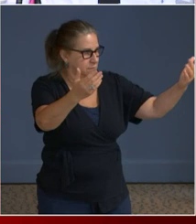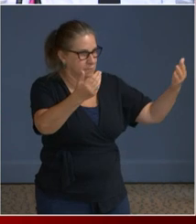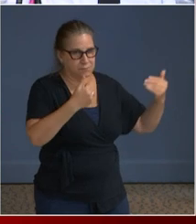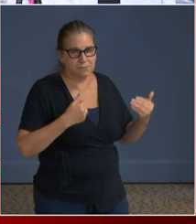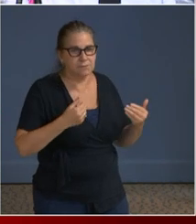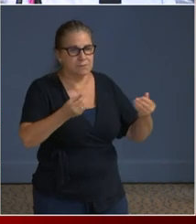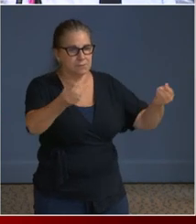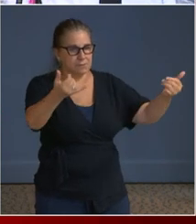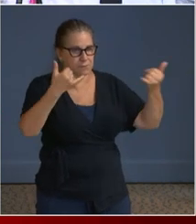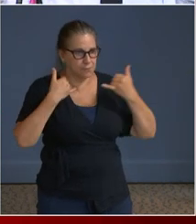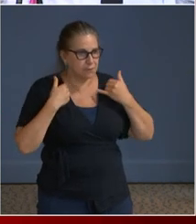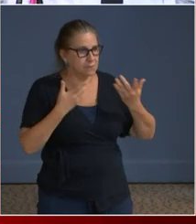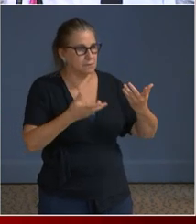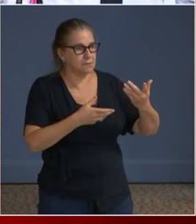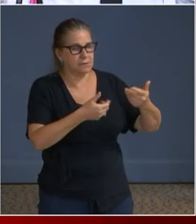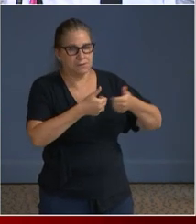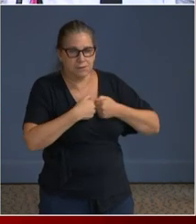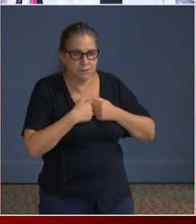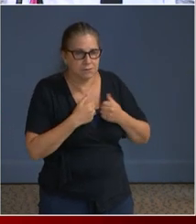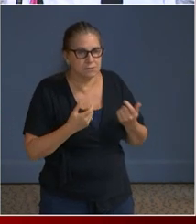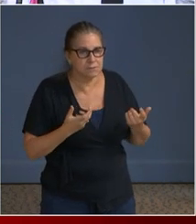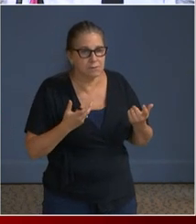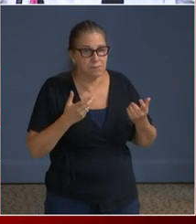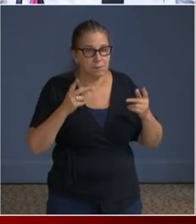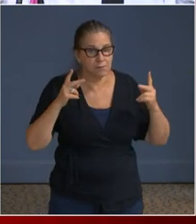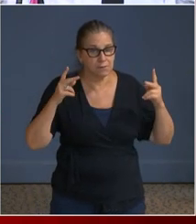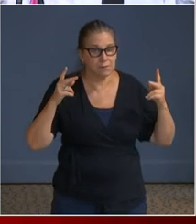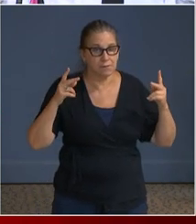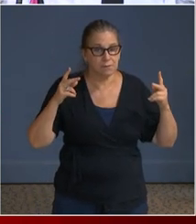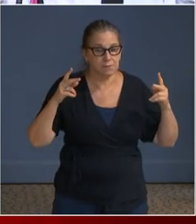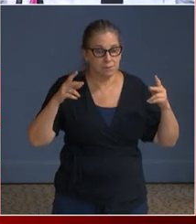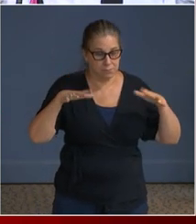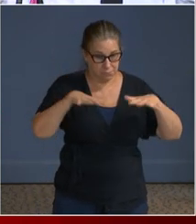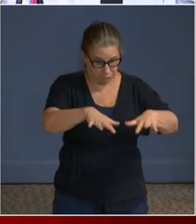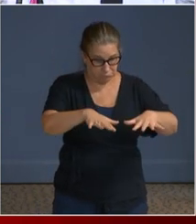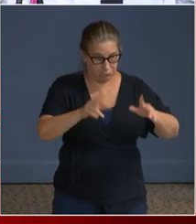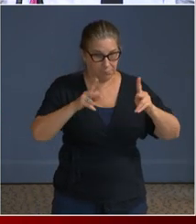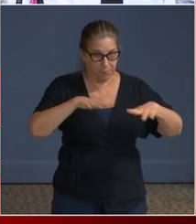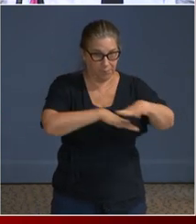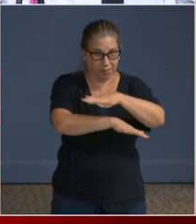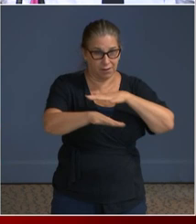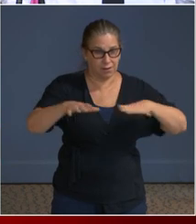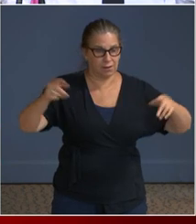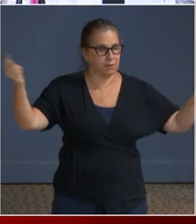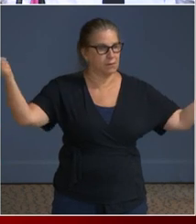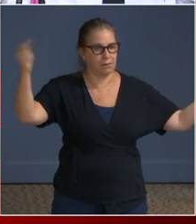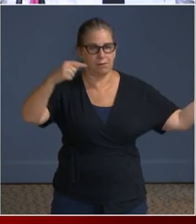crowd. It looks like an exchange of gunfire where multiple innocent folks were struck.